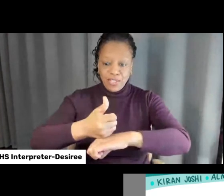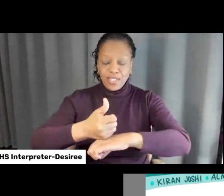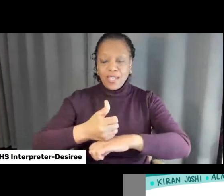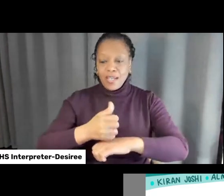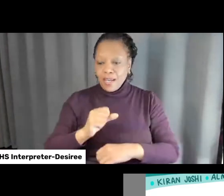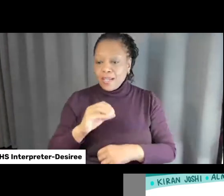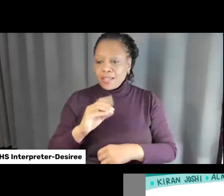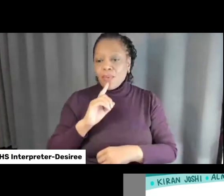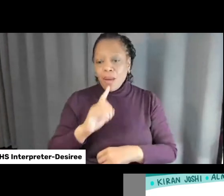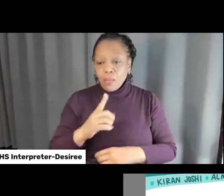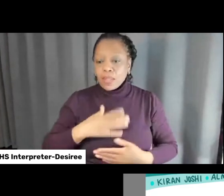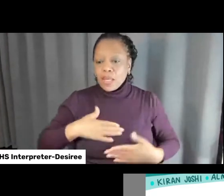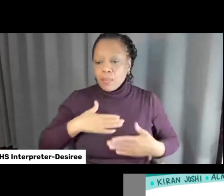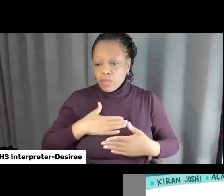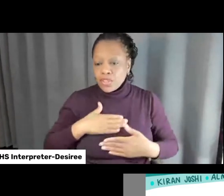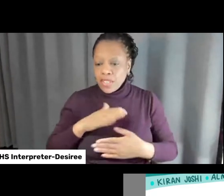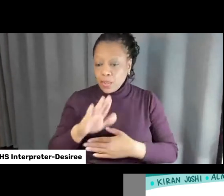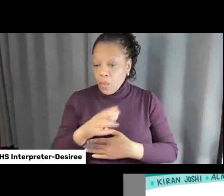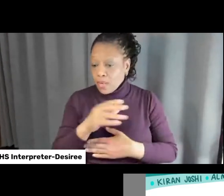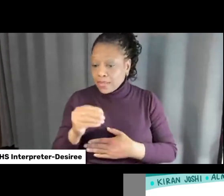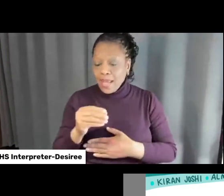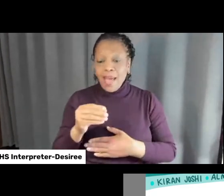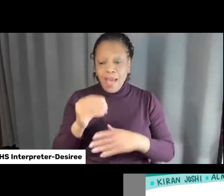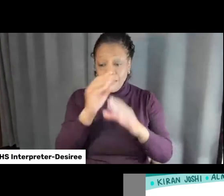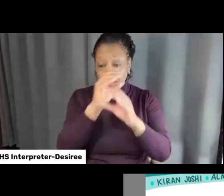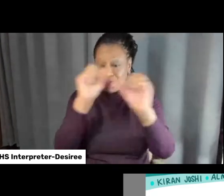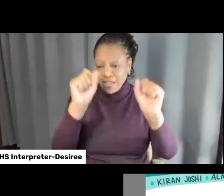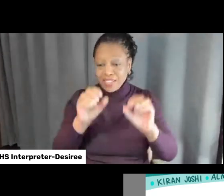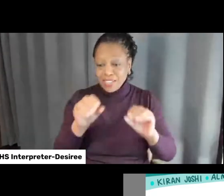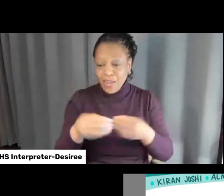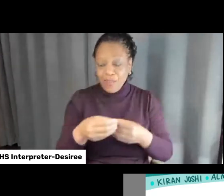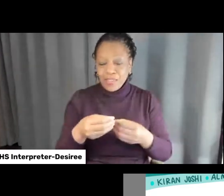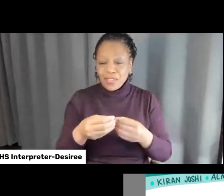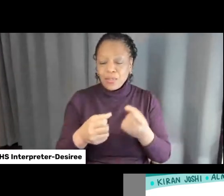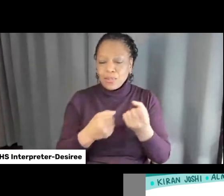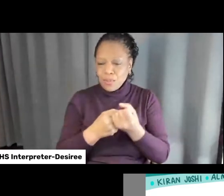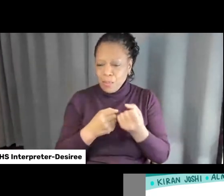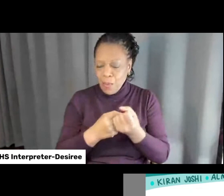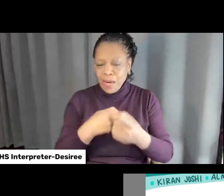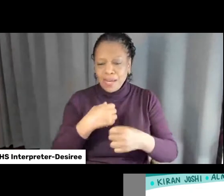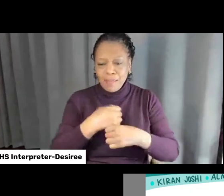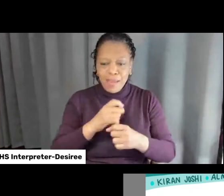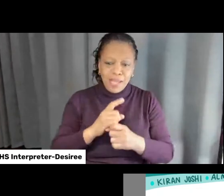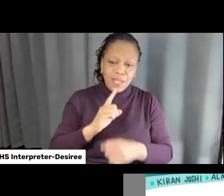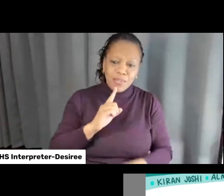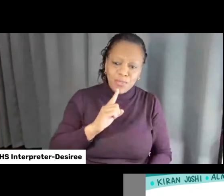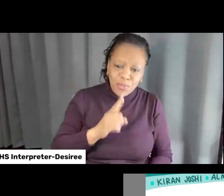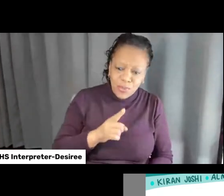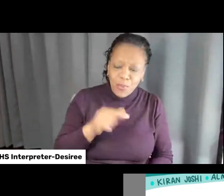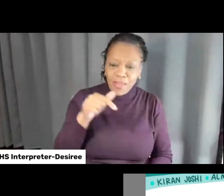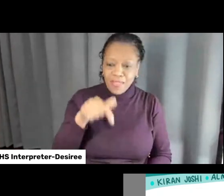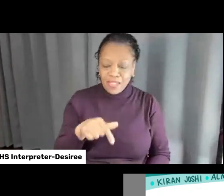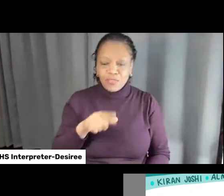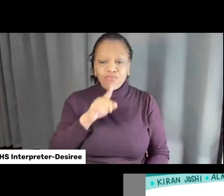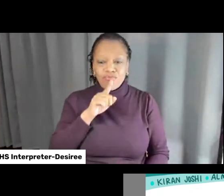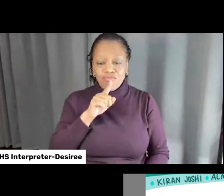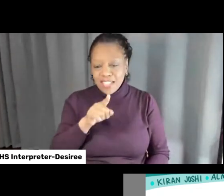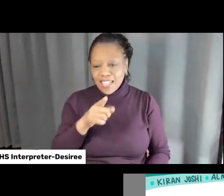appreciate, yours and the president's office support in making sure that this really comes to a full reality.